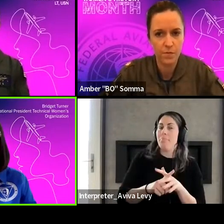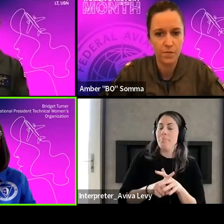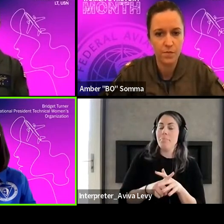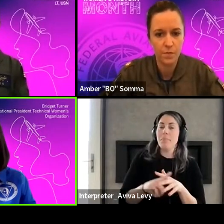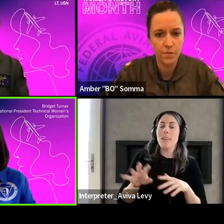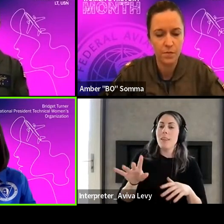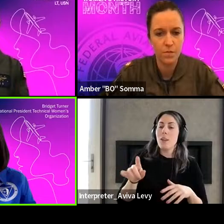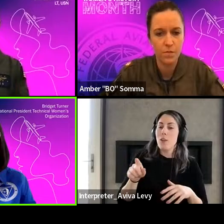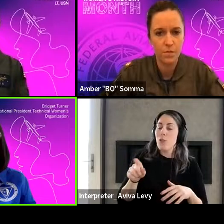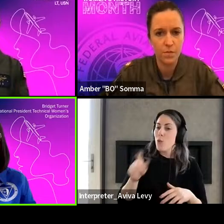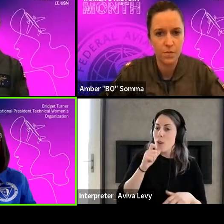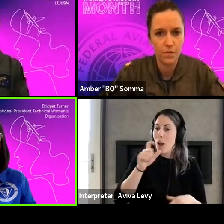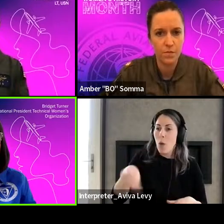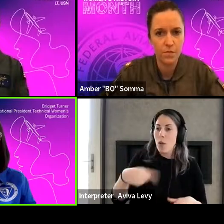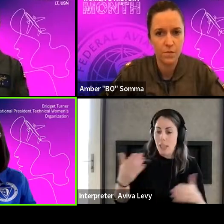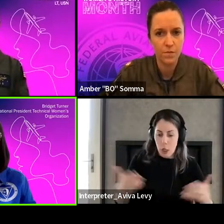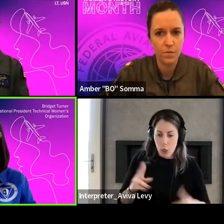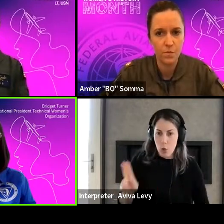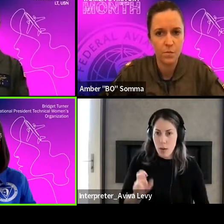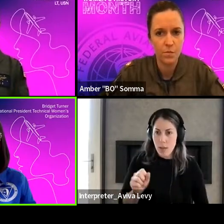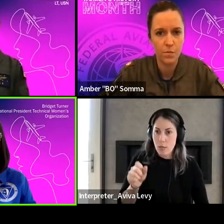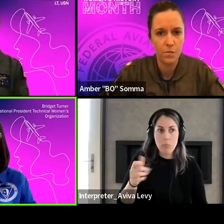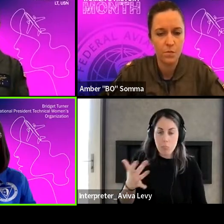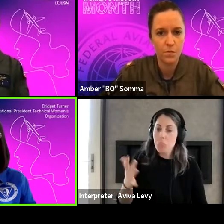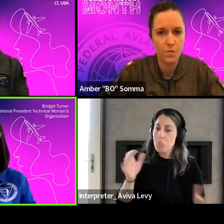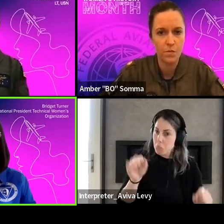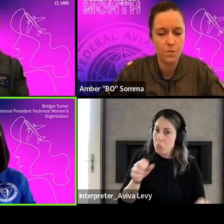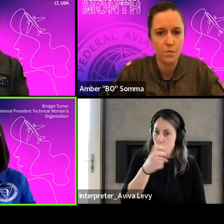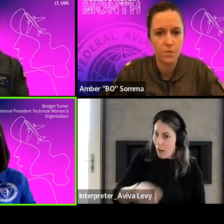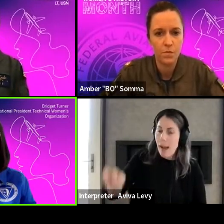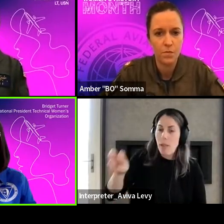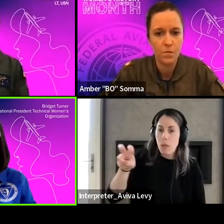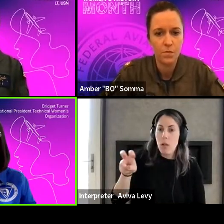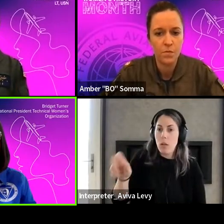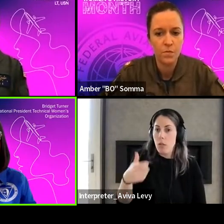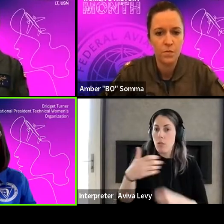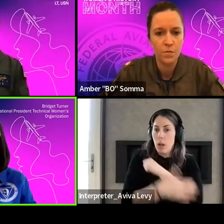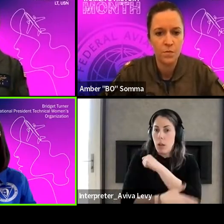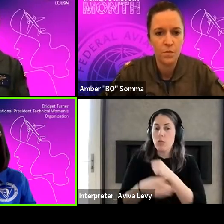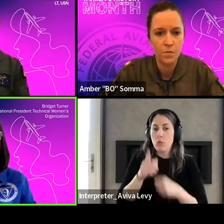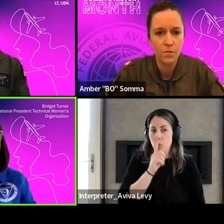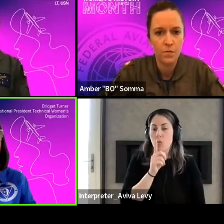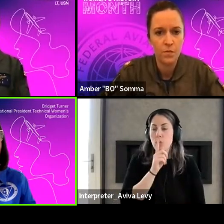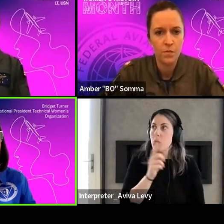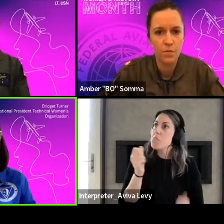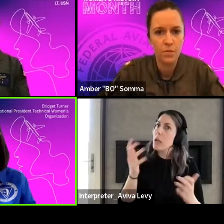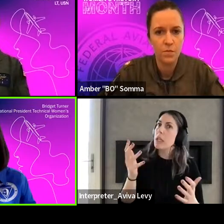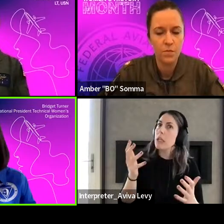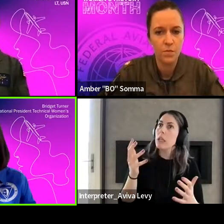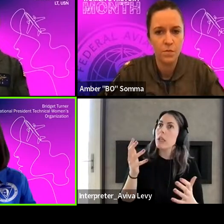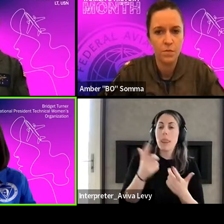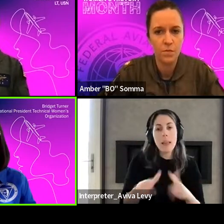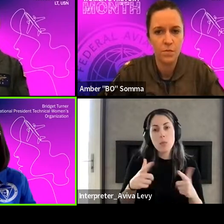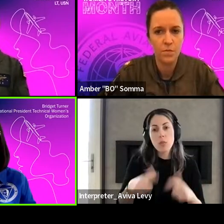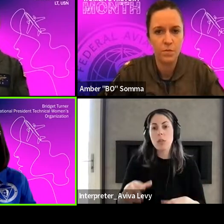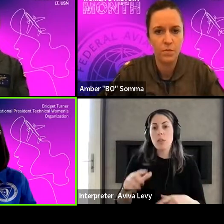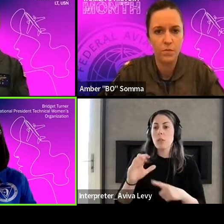that you're not just here in the United States, you're traveling abroad. So there's many entities and different languages